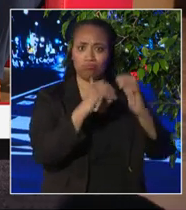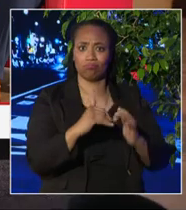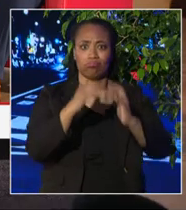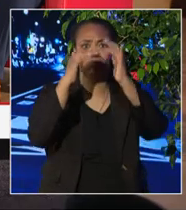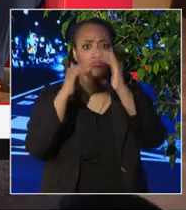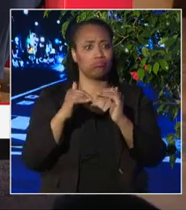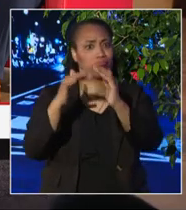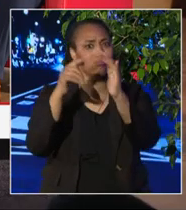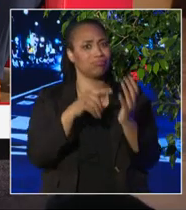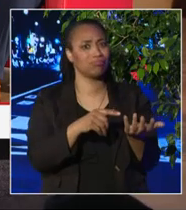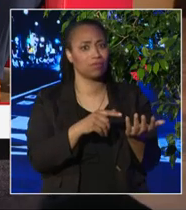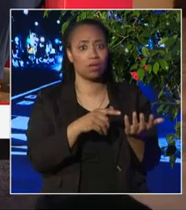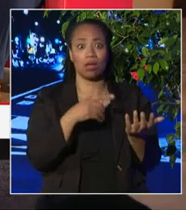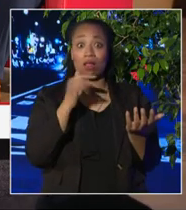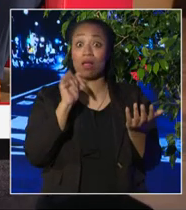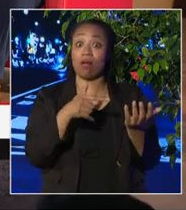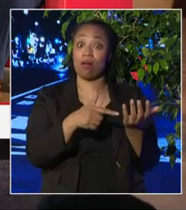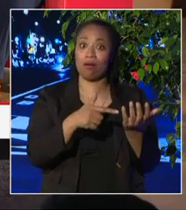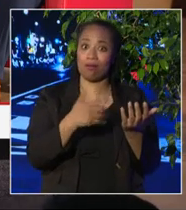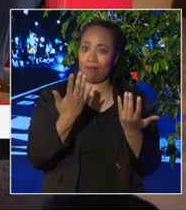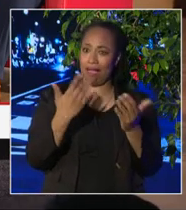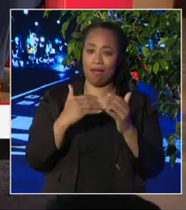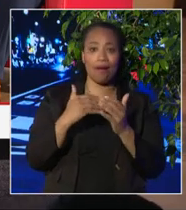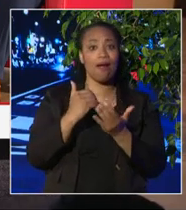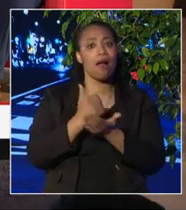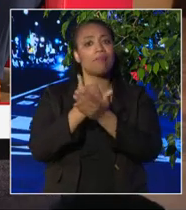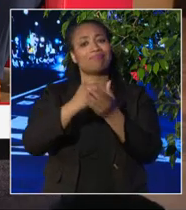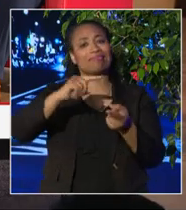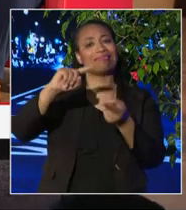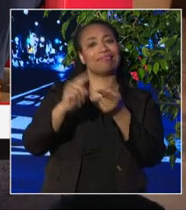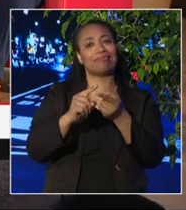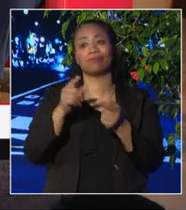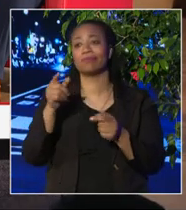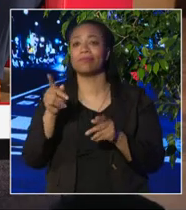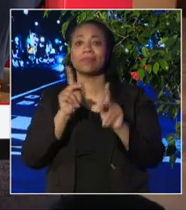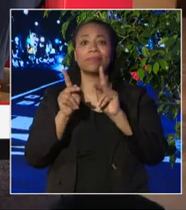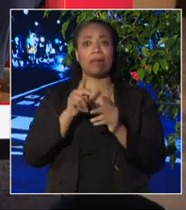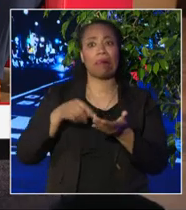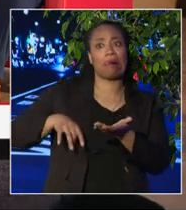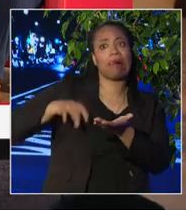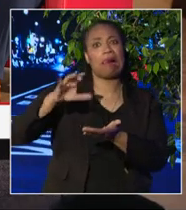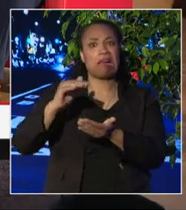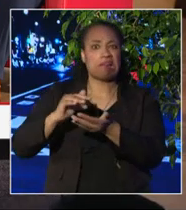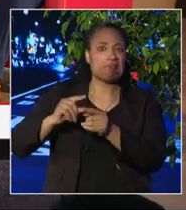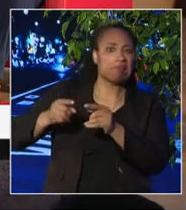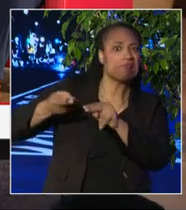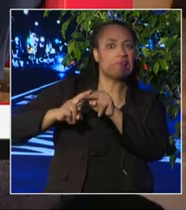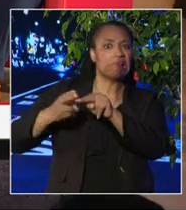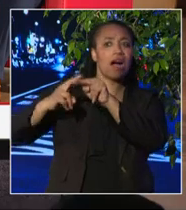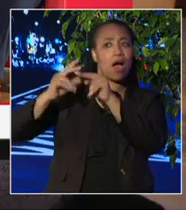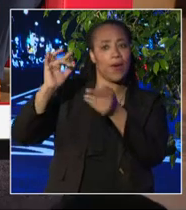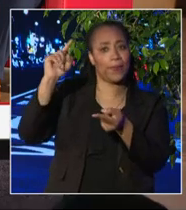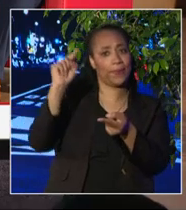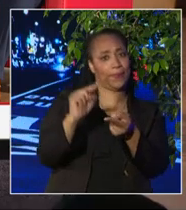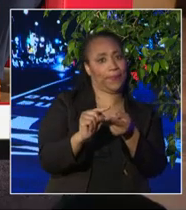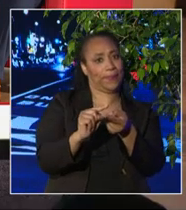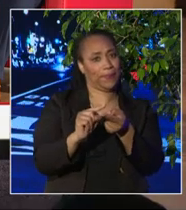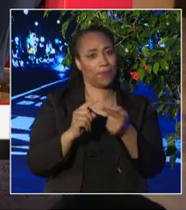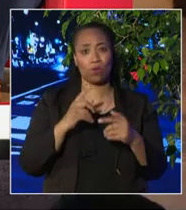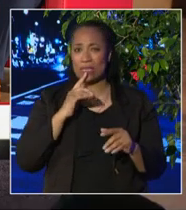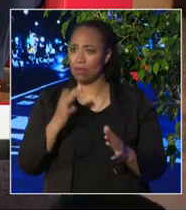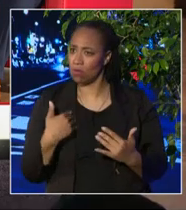increases in our rental market, which helps us attract families. So that's important. Building